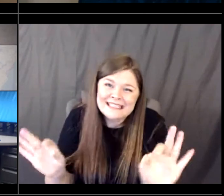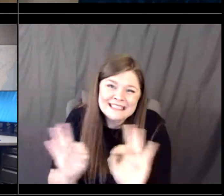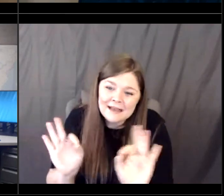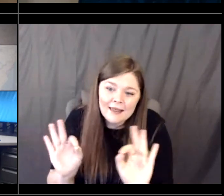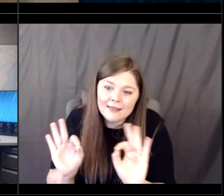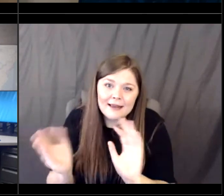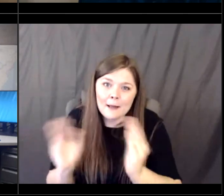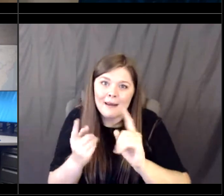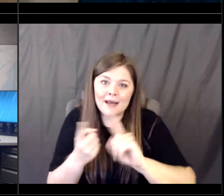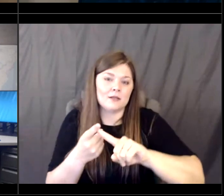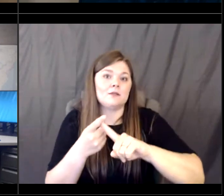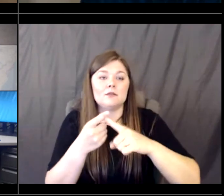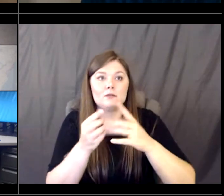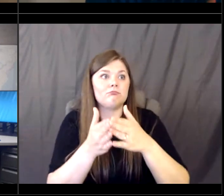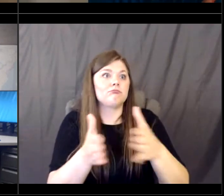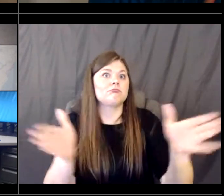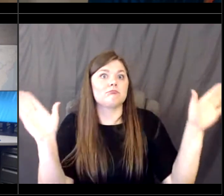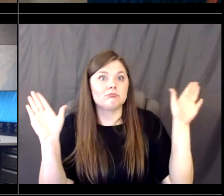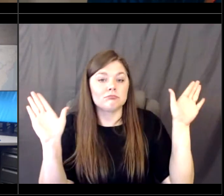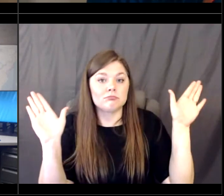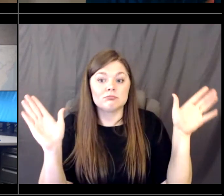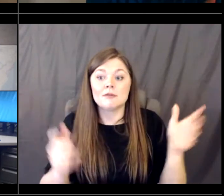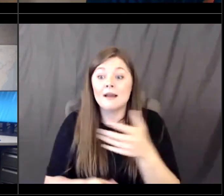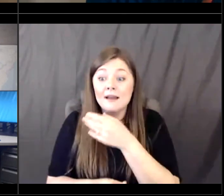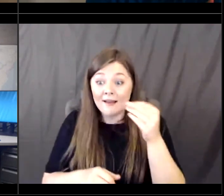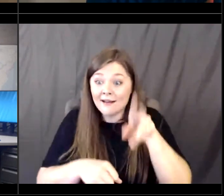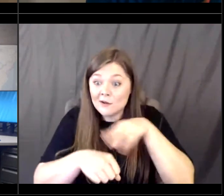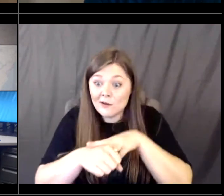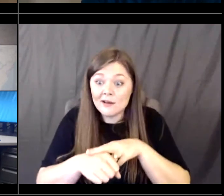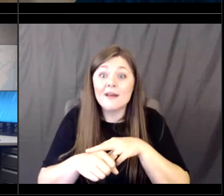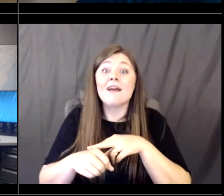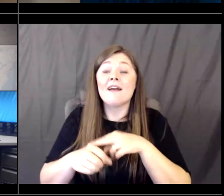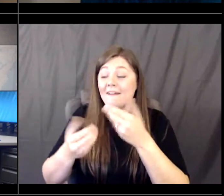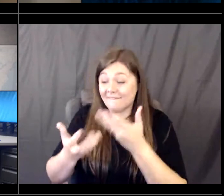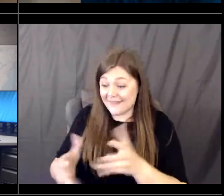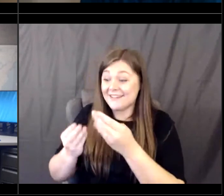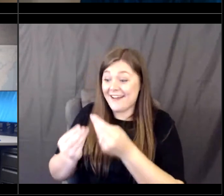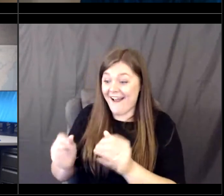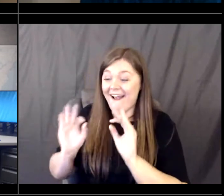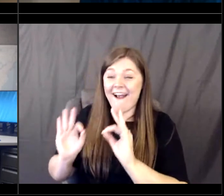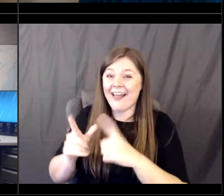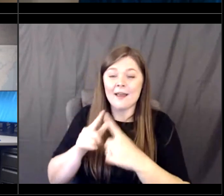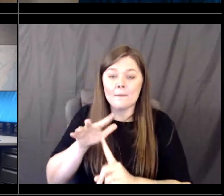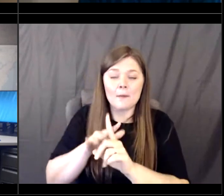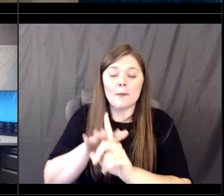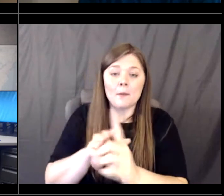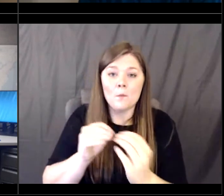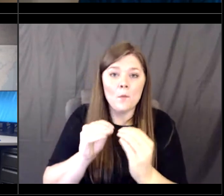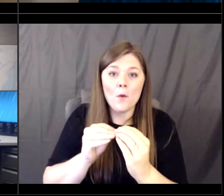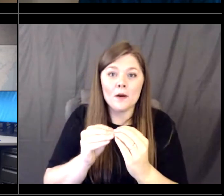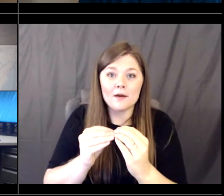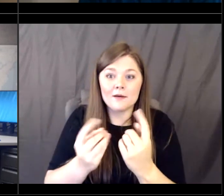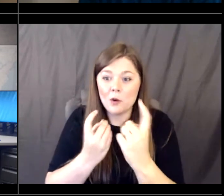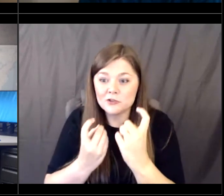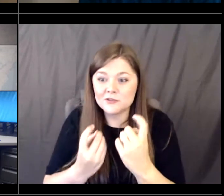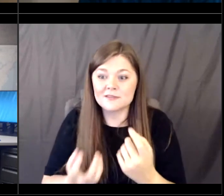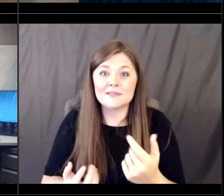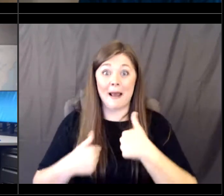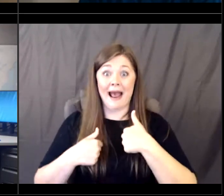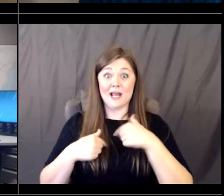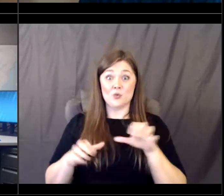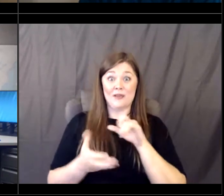right? And then naturally more questions come up, not unlike some of the questions we've received, which is like, are you doing this? Are